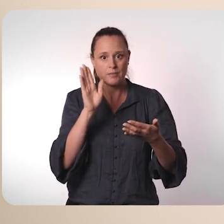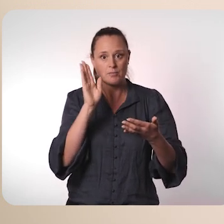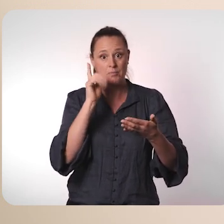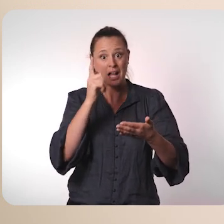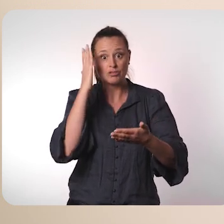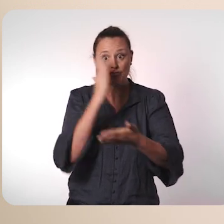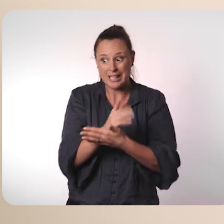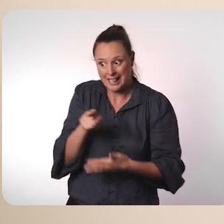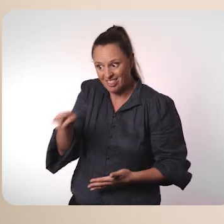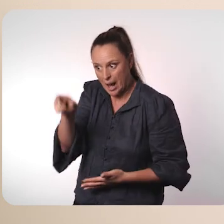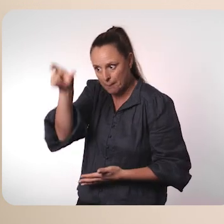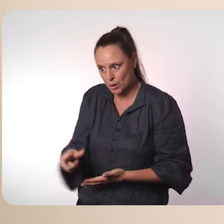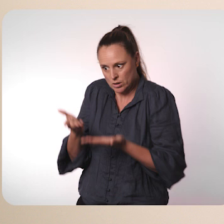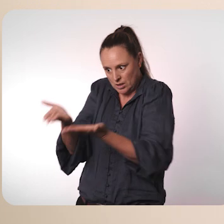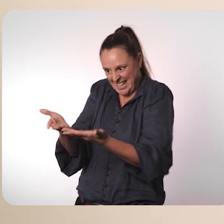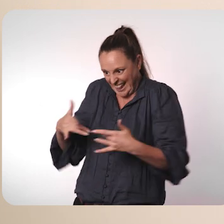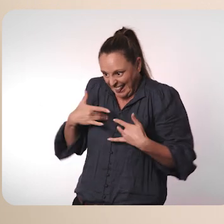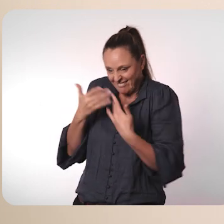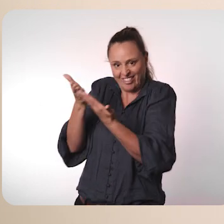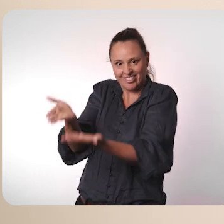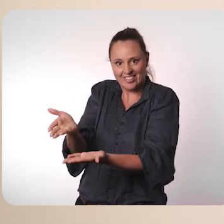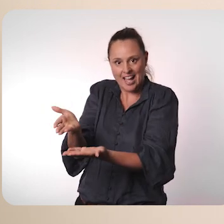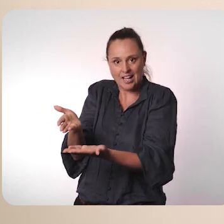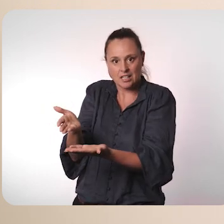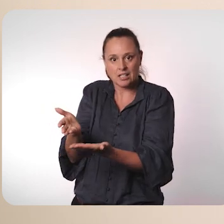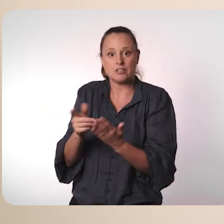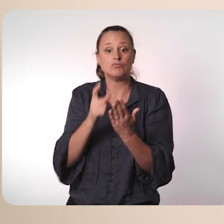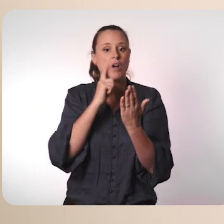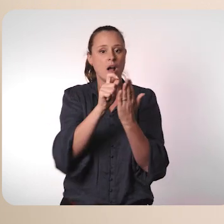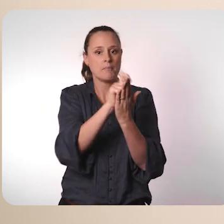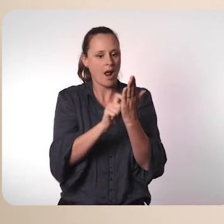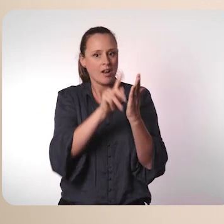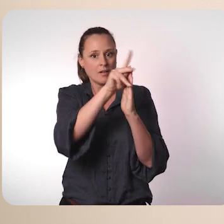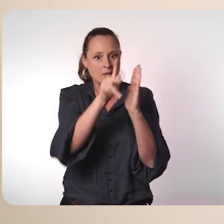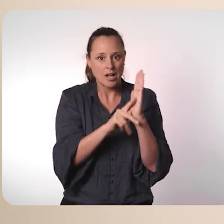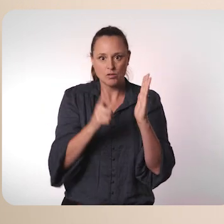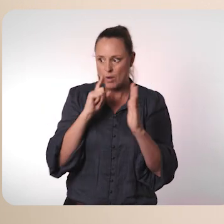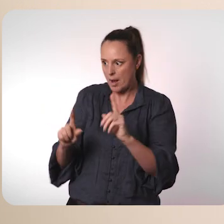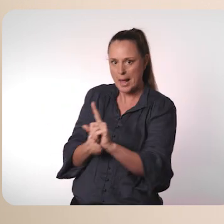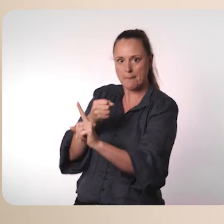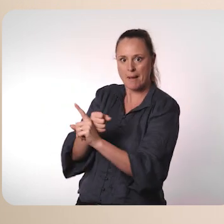you allow this to happen, it's going to damage a lot of people, or it's going to cause harm, and,